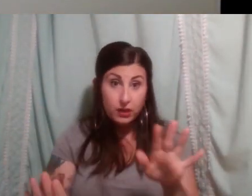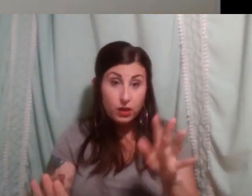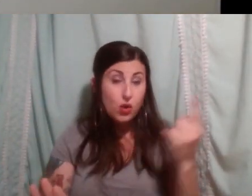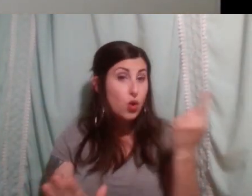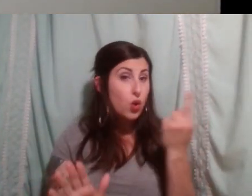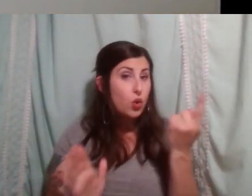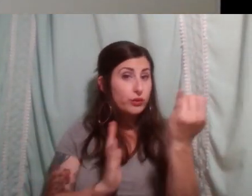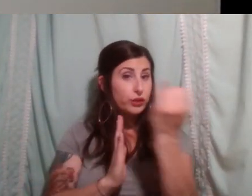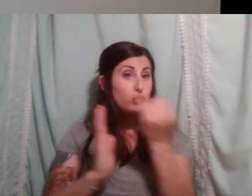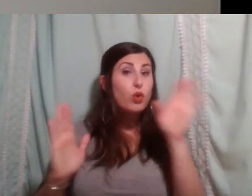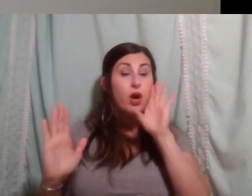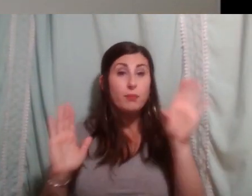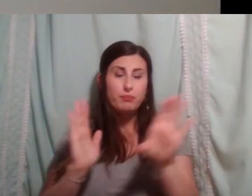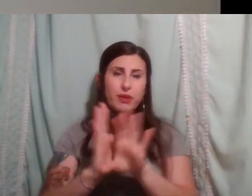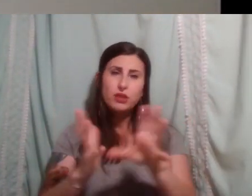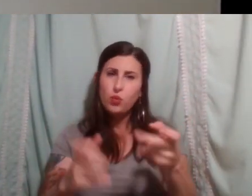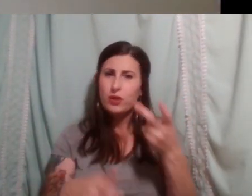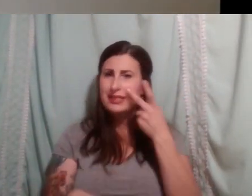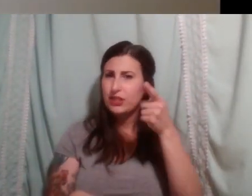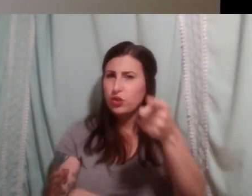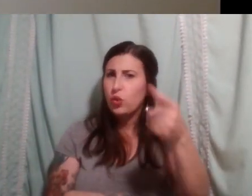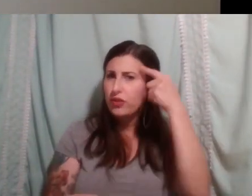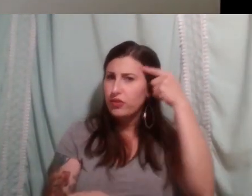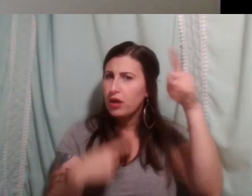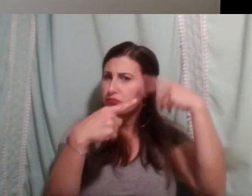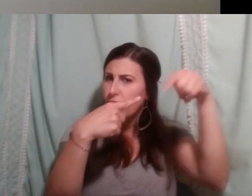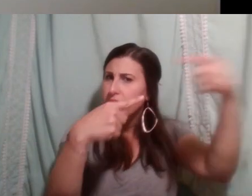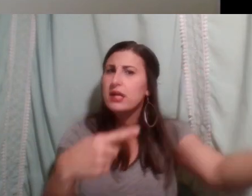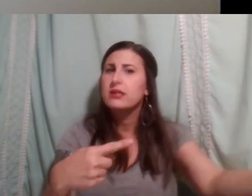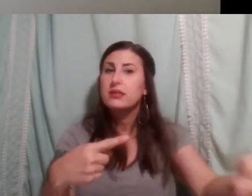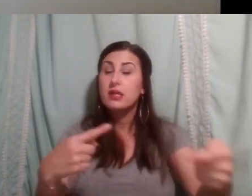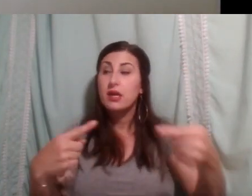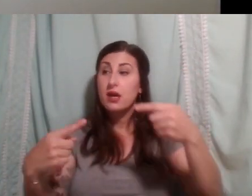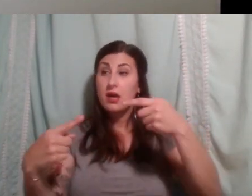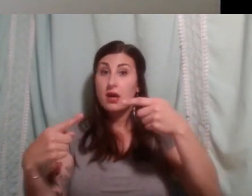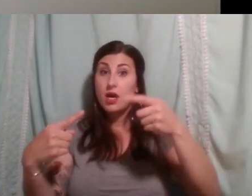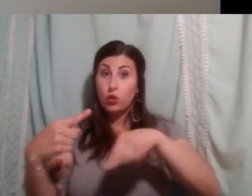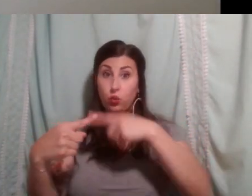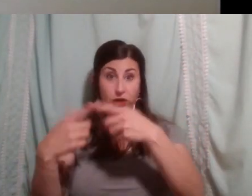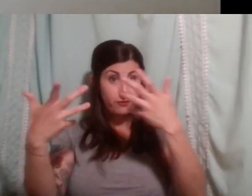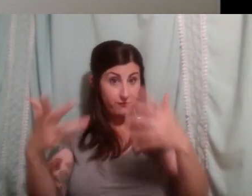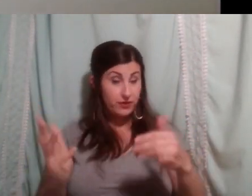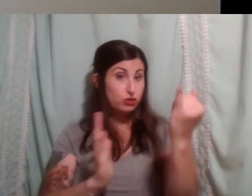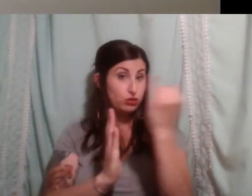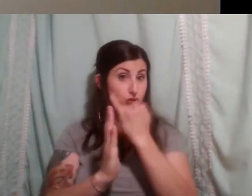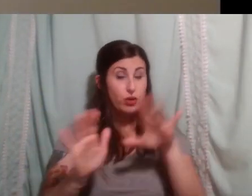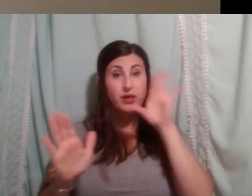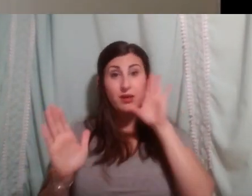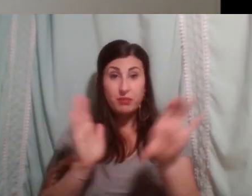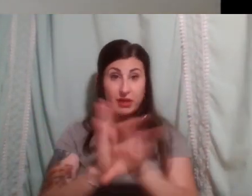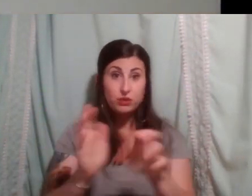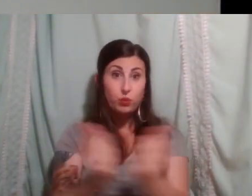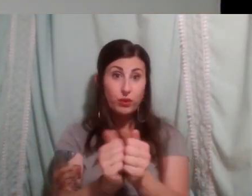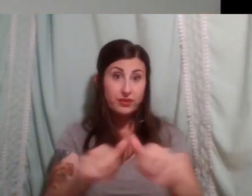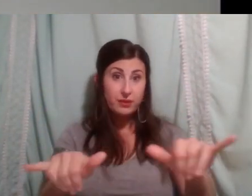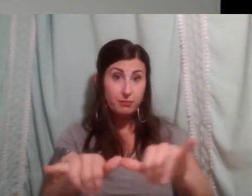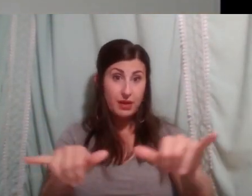picture just to see what you're thinking. And then when you're done drawing a brief little picture with the